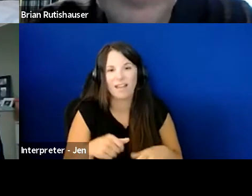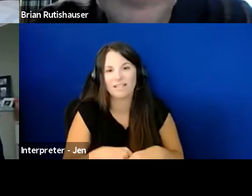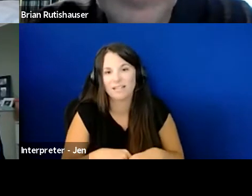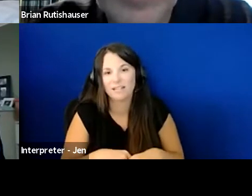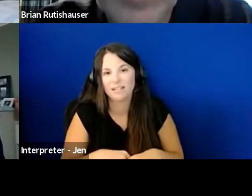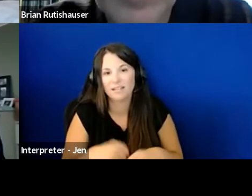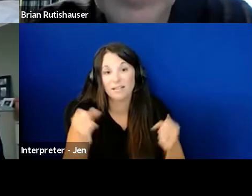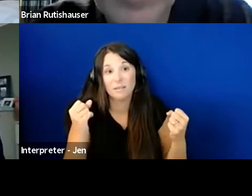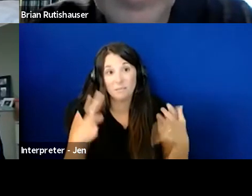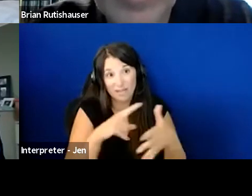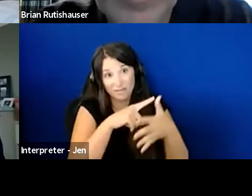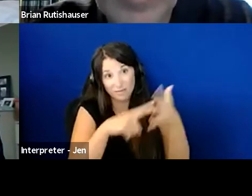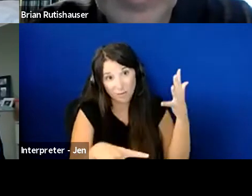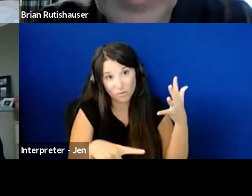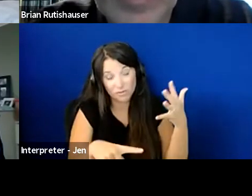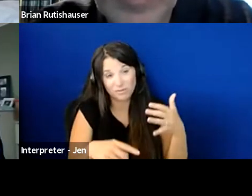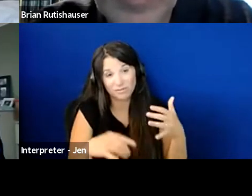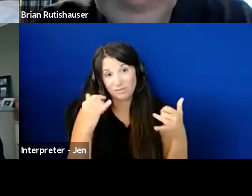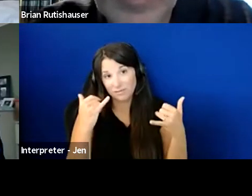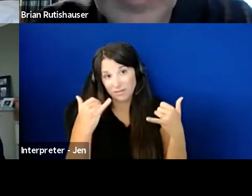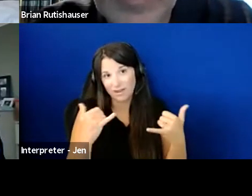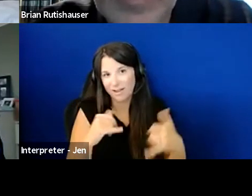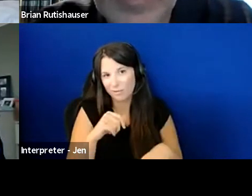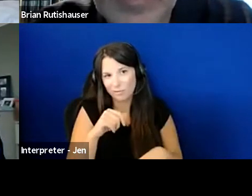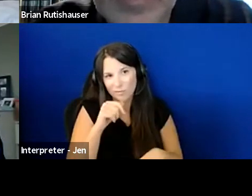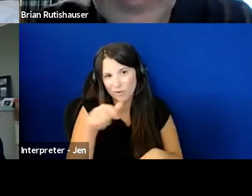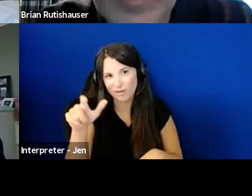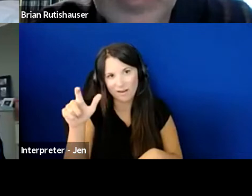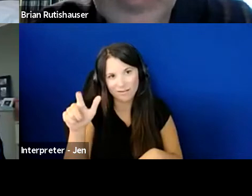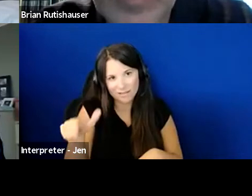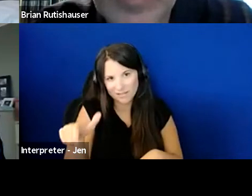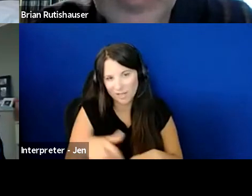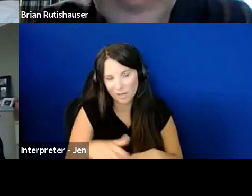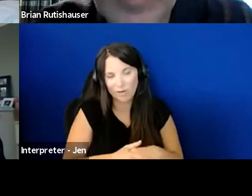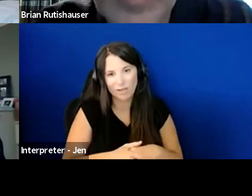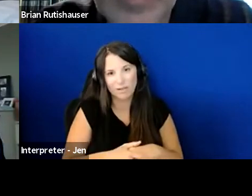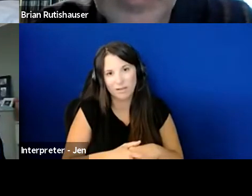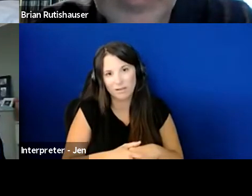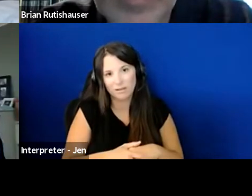of those moving parts were now unnecessary and rendered